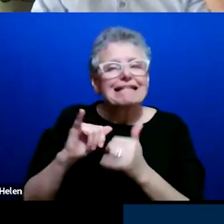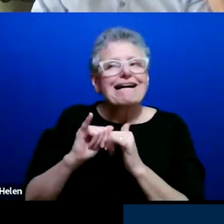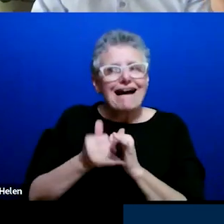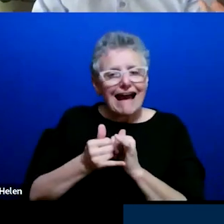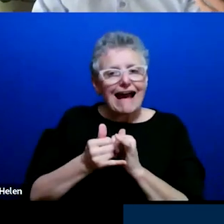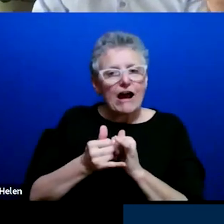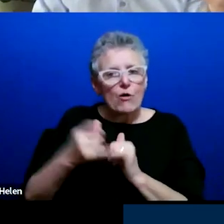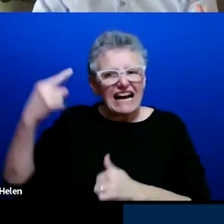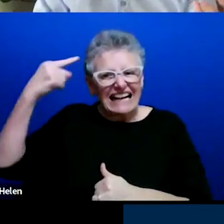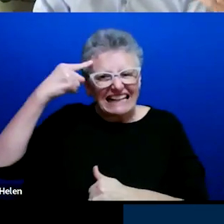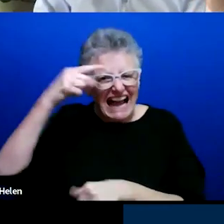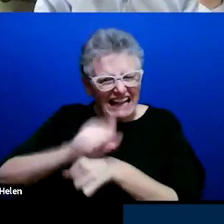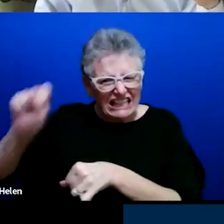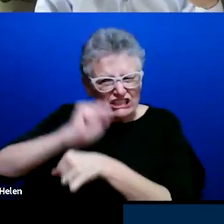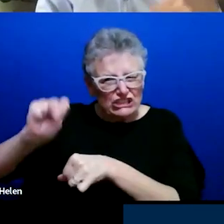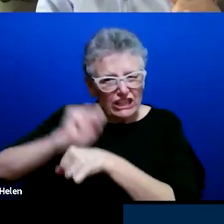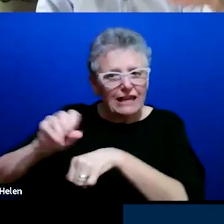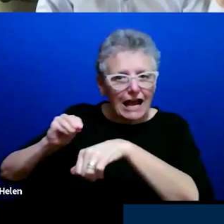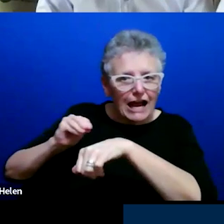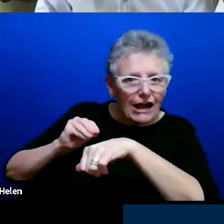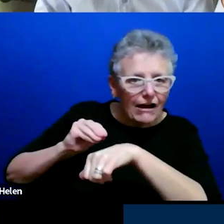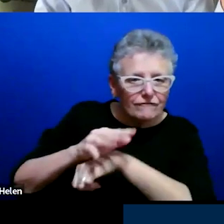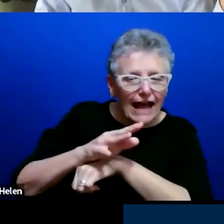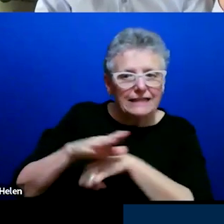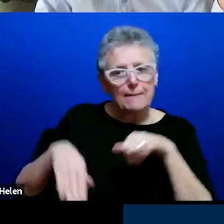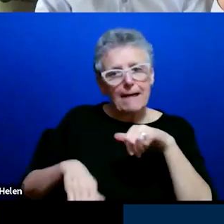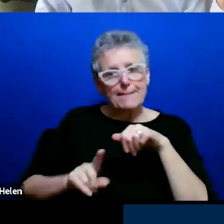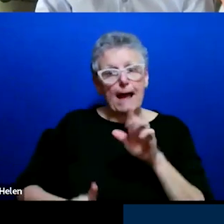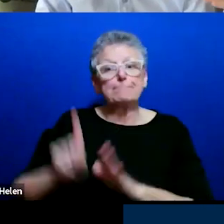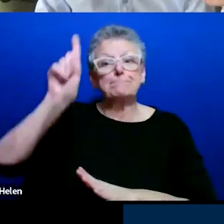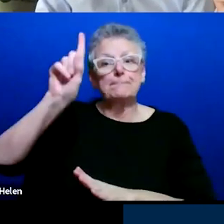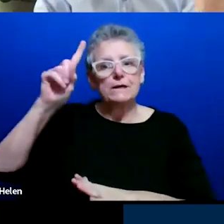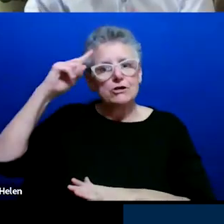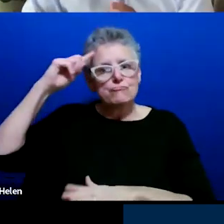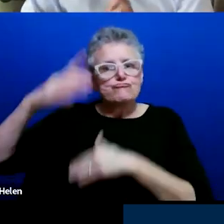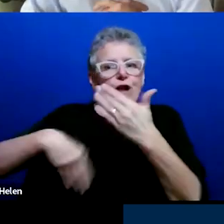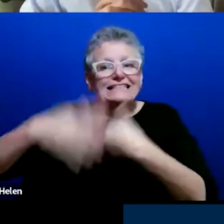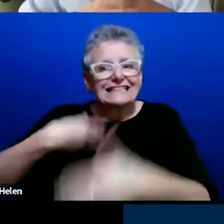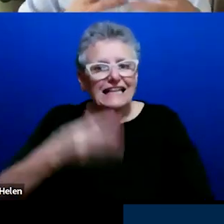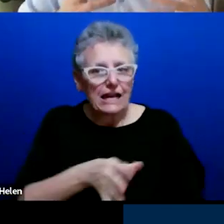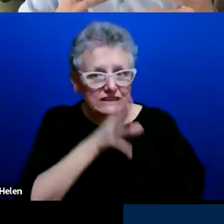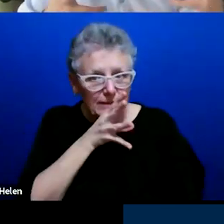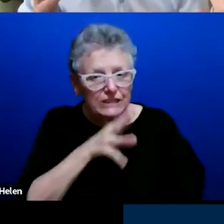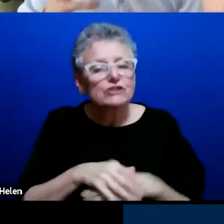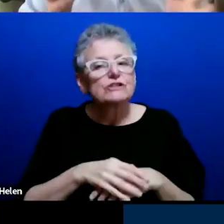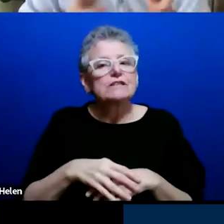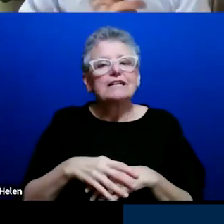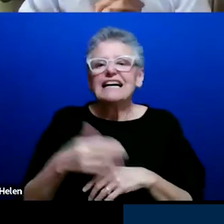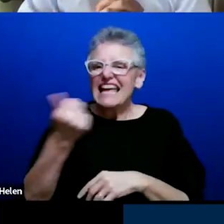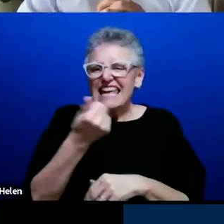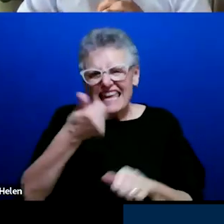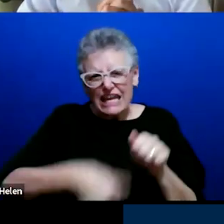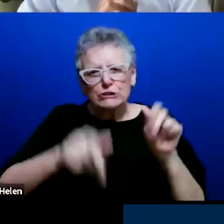how cognition affects bottom-up processing of speech. And everyone's brains